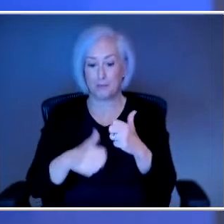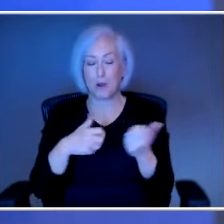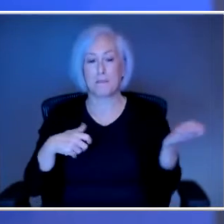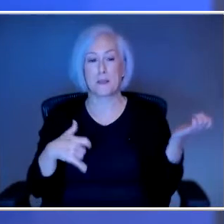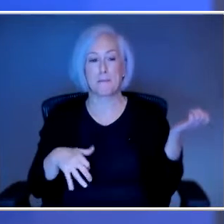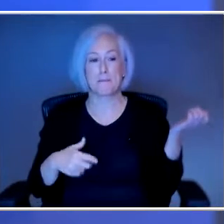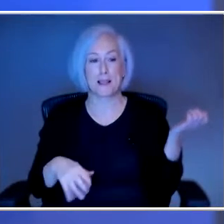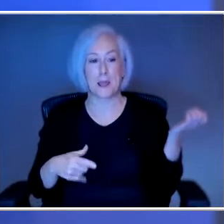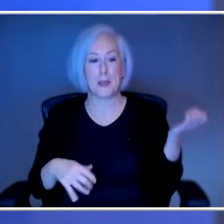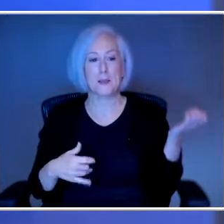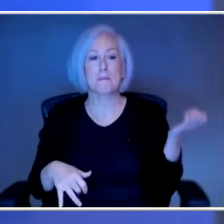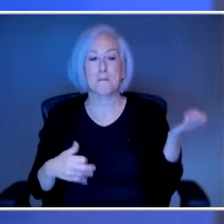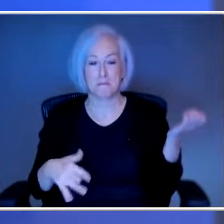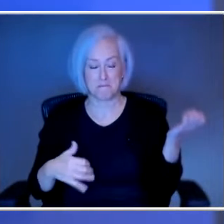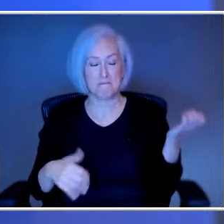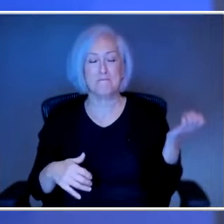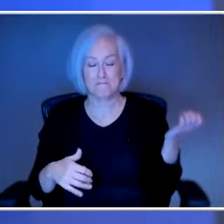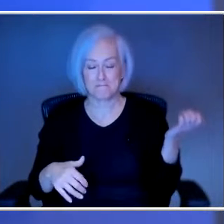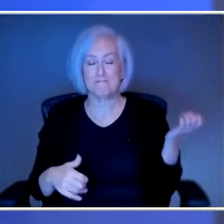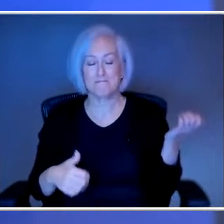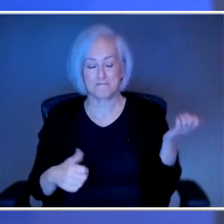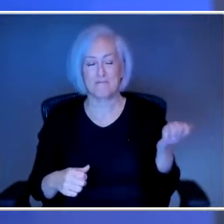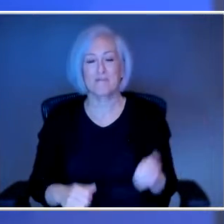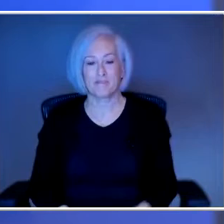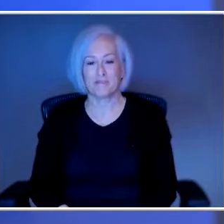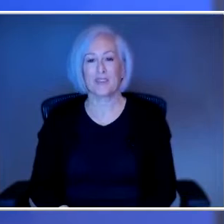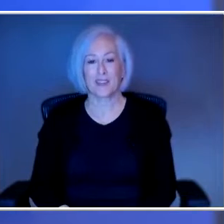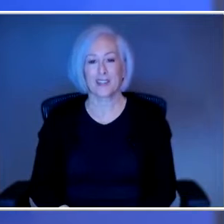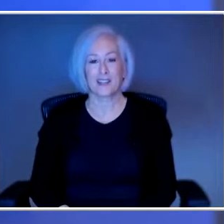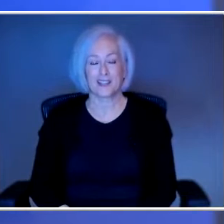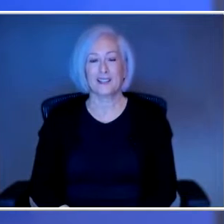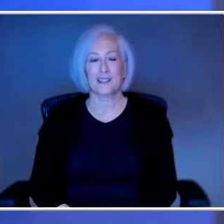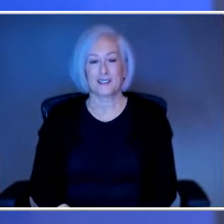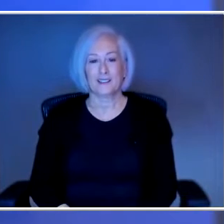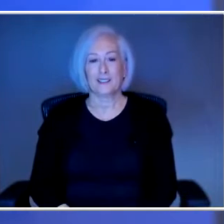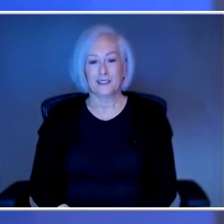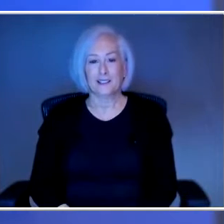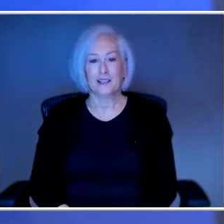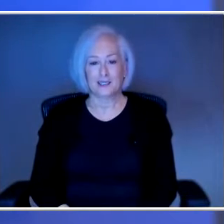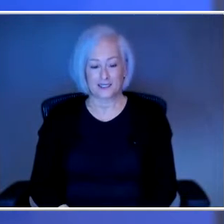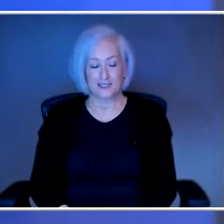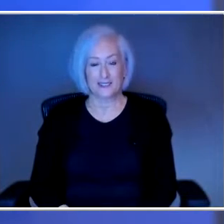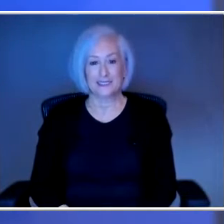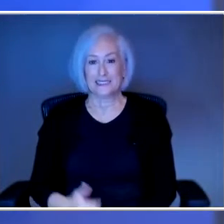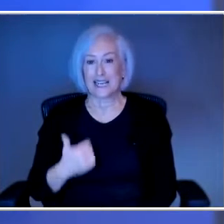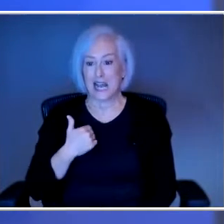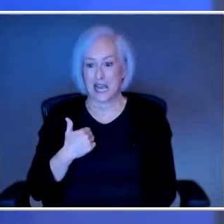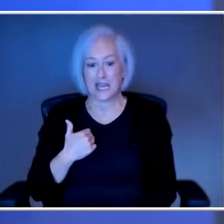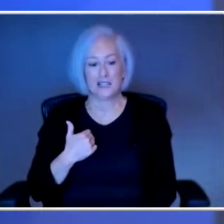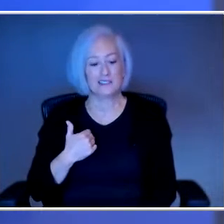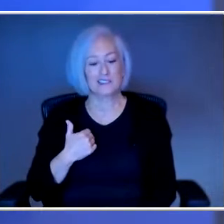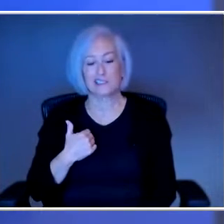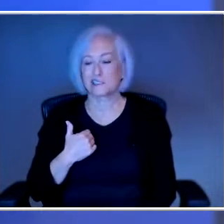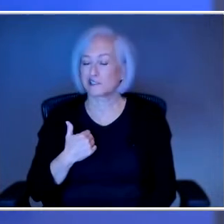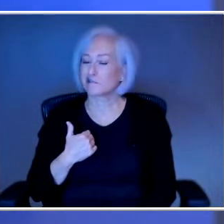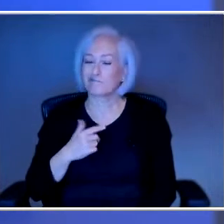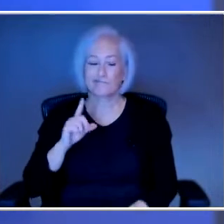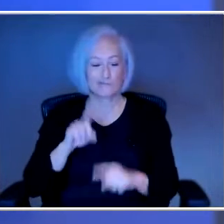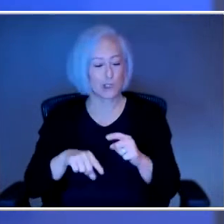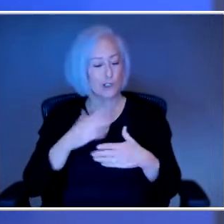important to me. Yes, Yeah. when I had less and less enjoyment doing that, I knew something